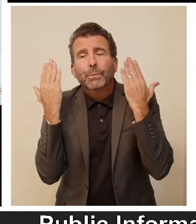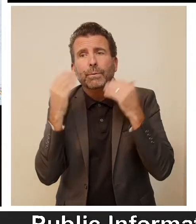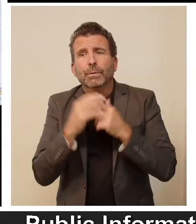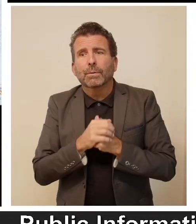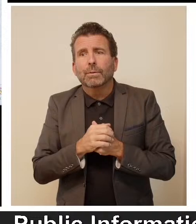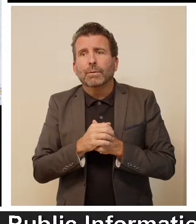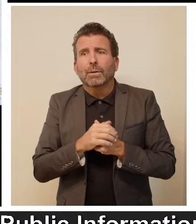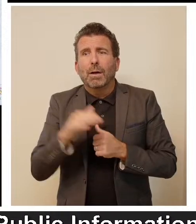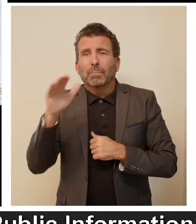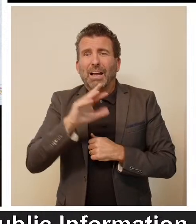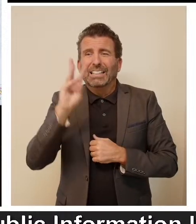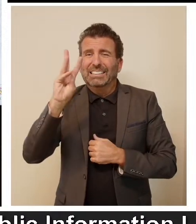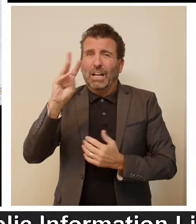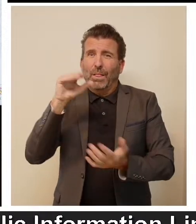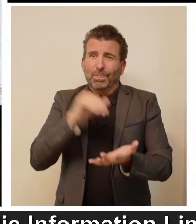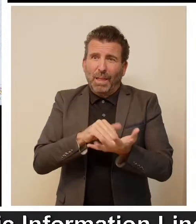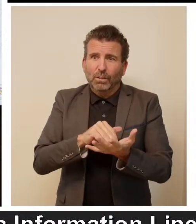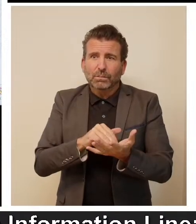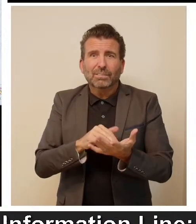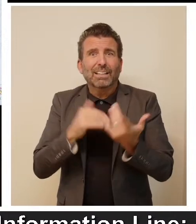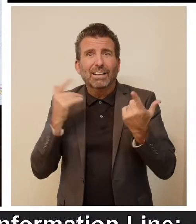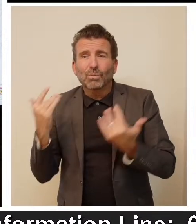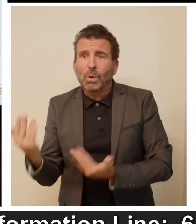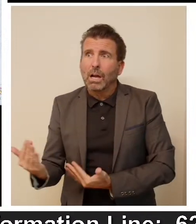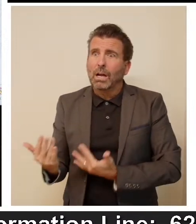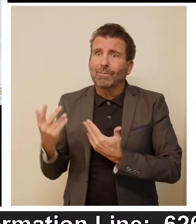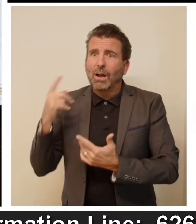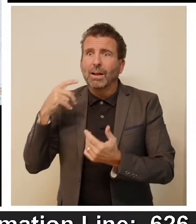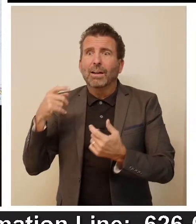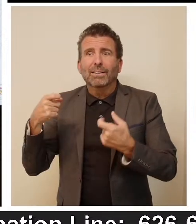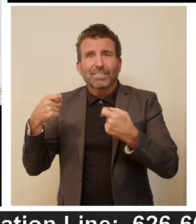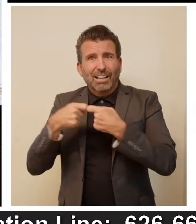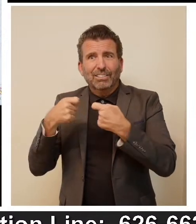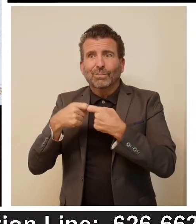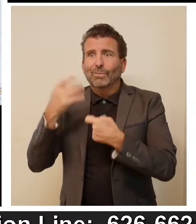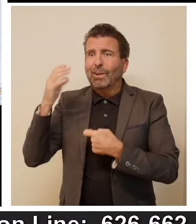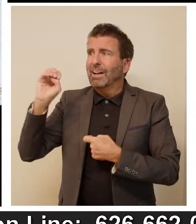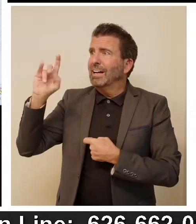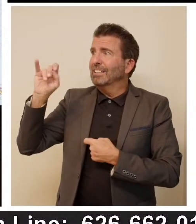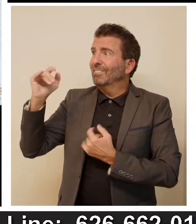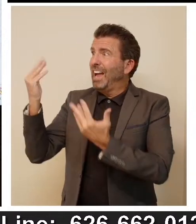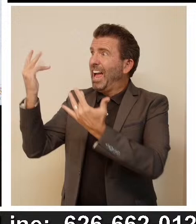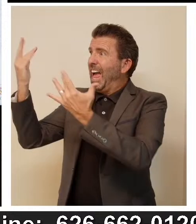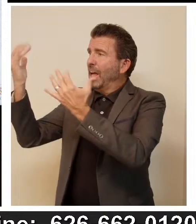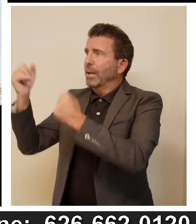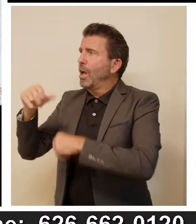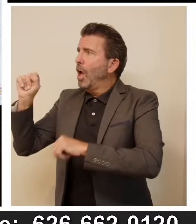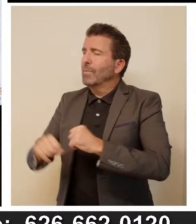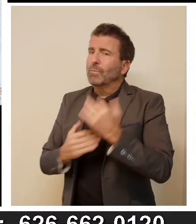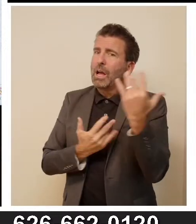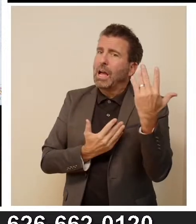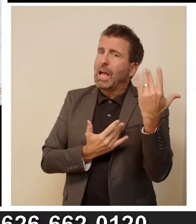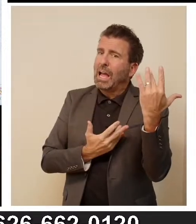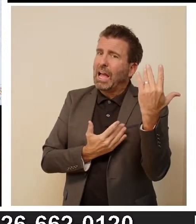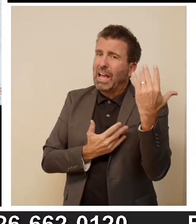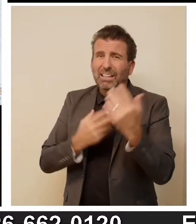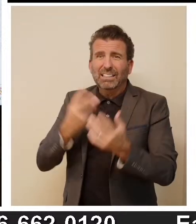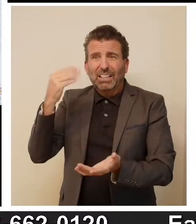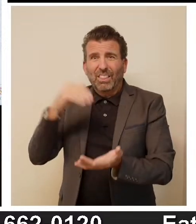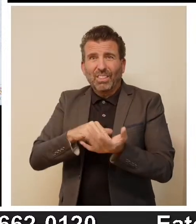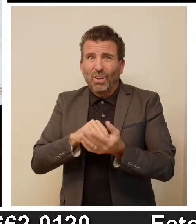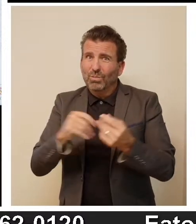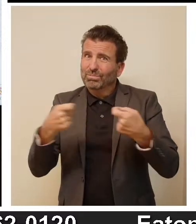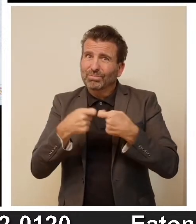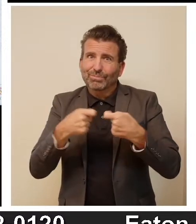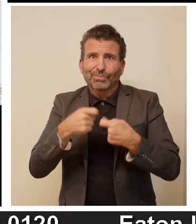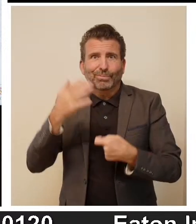7,625 still do not have power in the Eaton fire. We will continue to diligently get everyone's power back